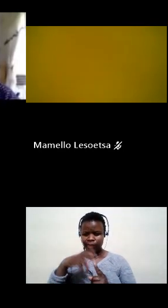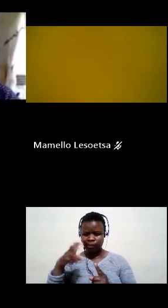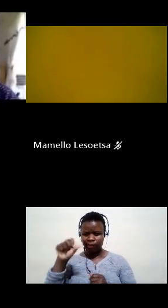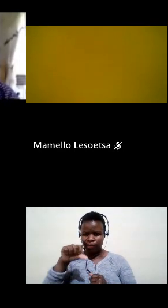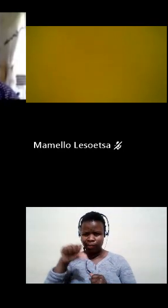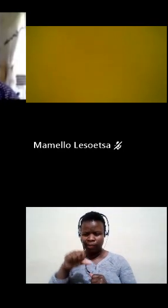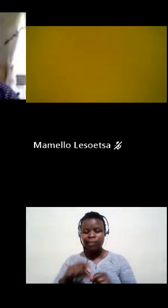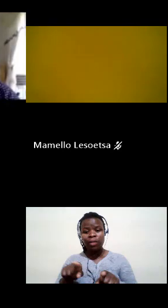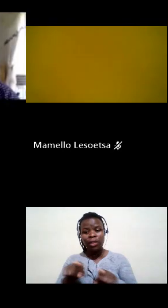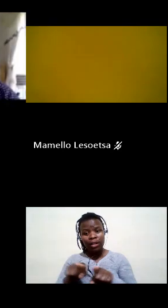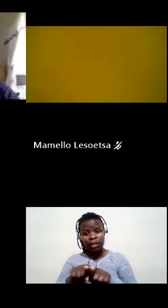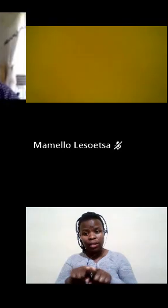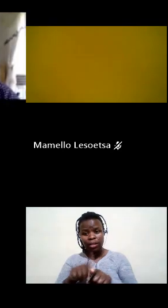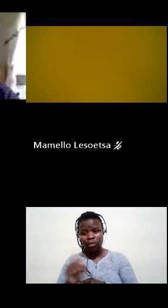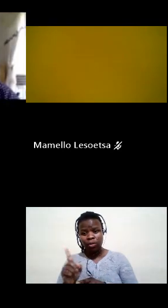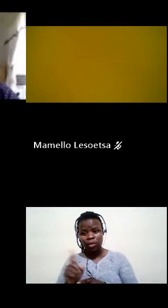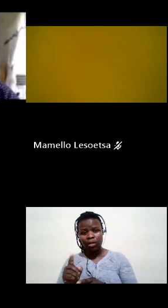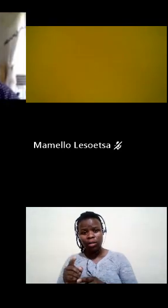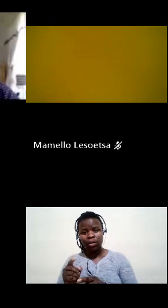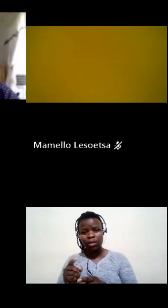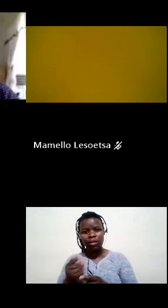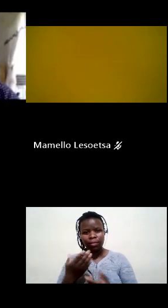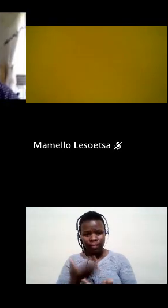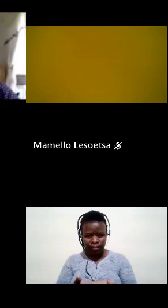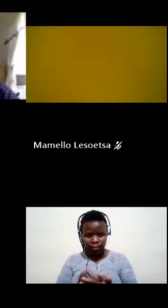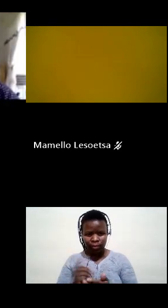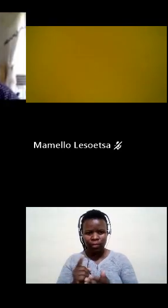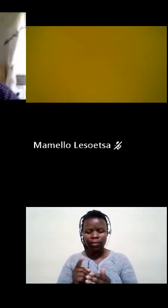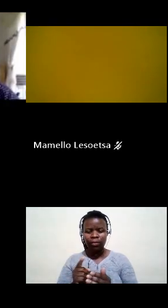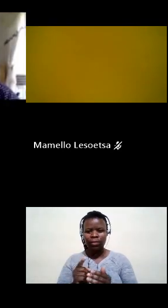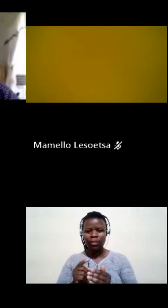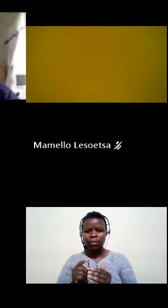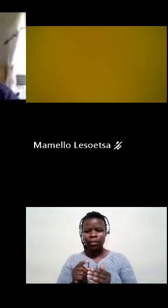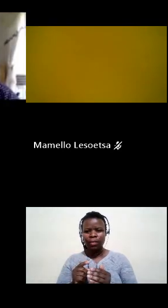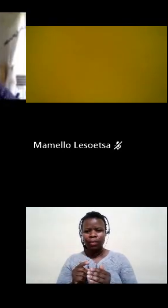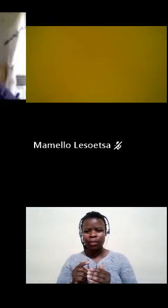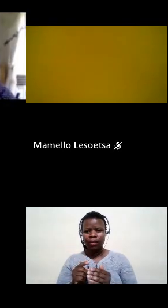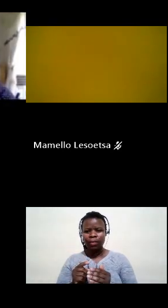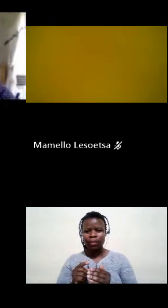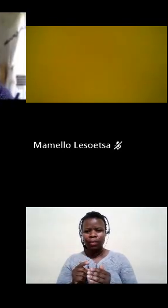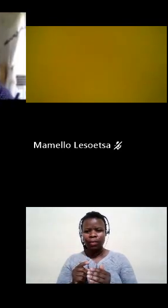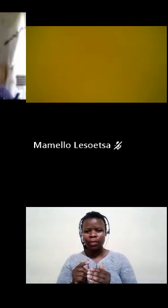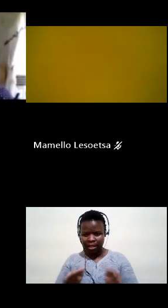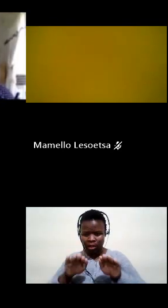table, a nice box decorated with waste. Yeah, great, thank you.